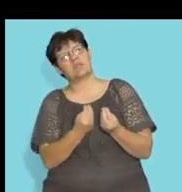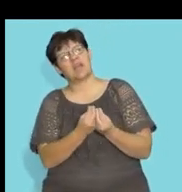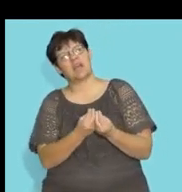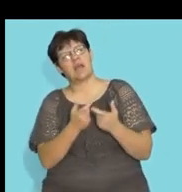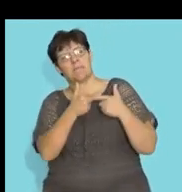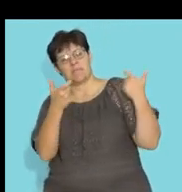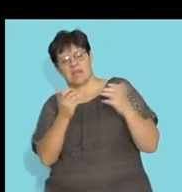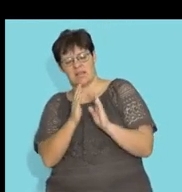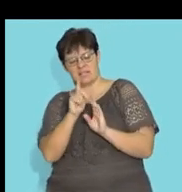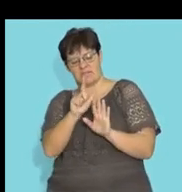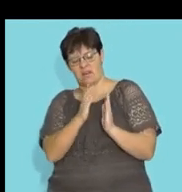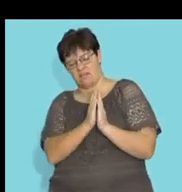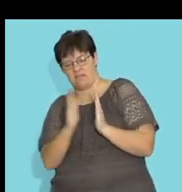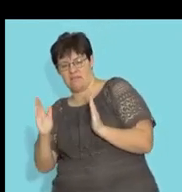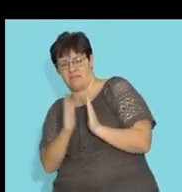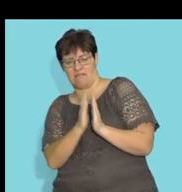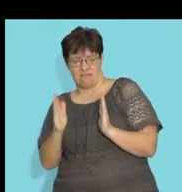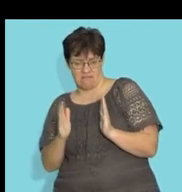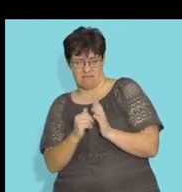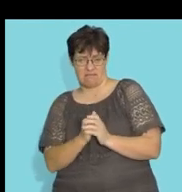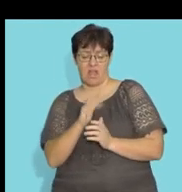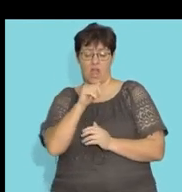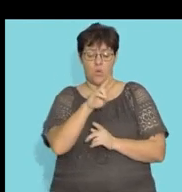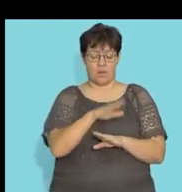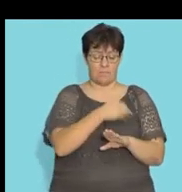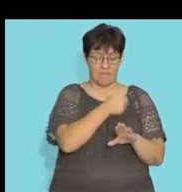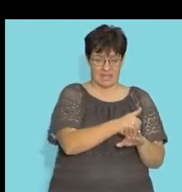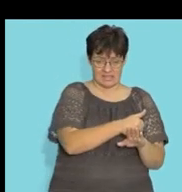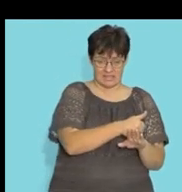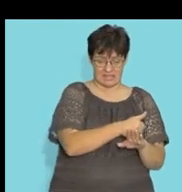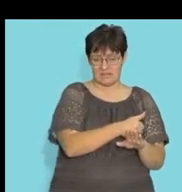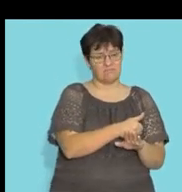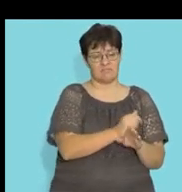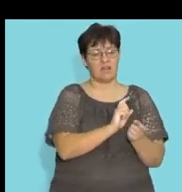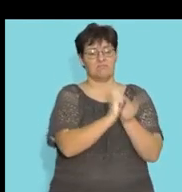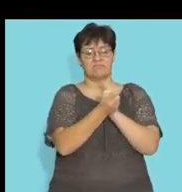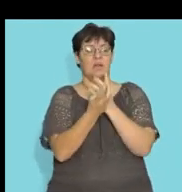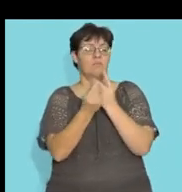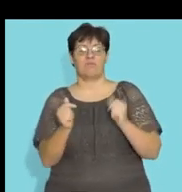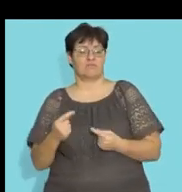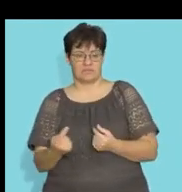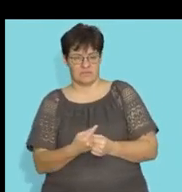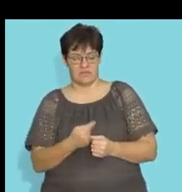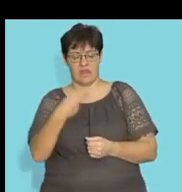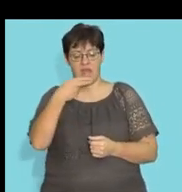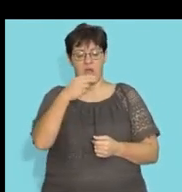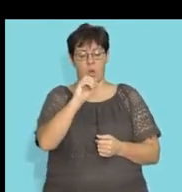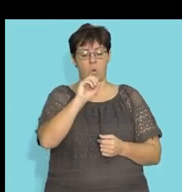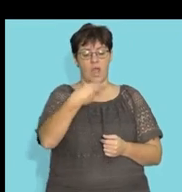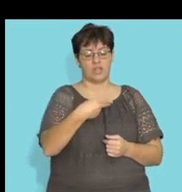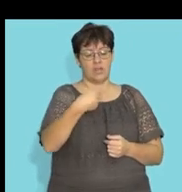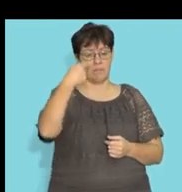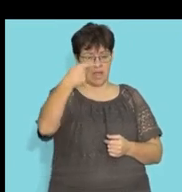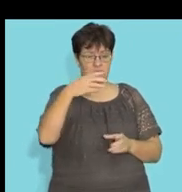of bigger than 7, the ions from the base will not hydrolyze, meaning we will have OH